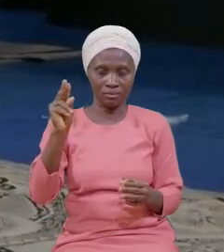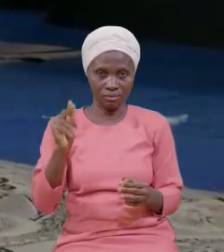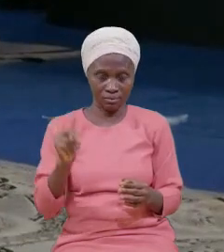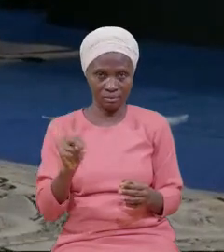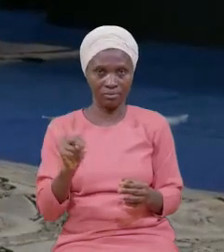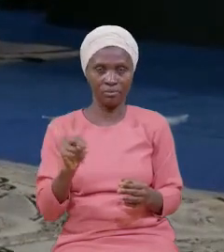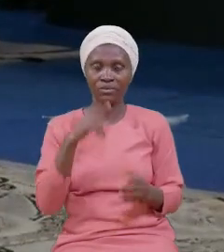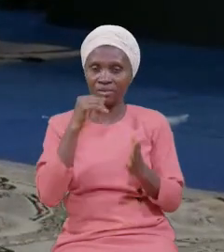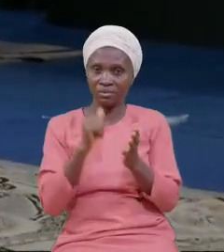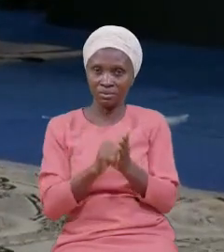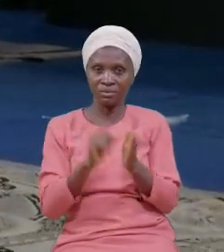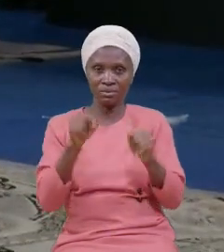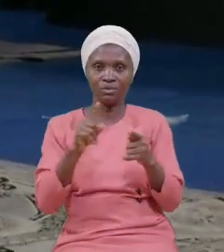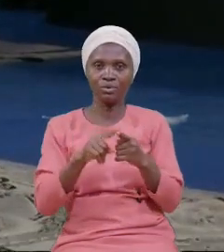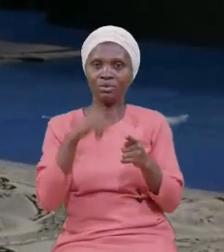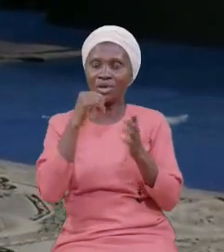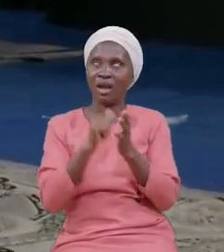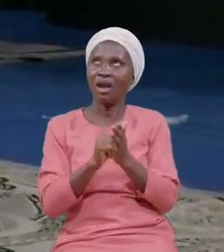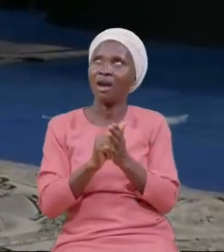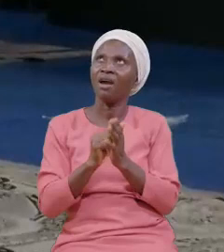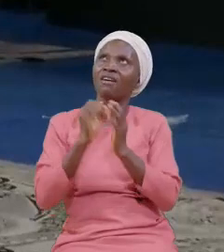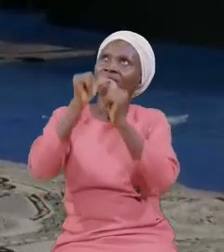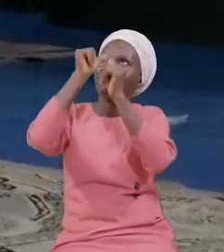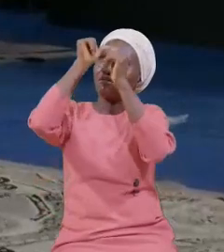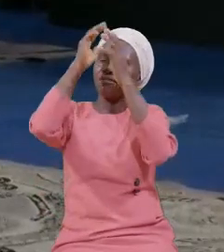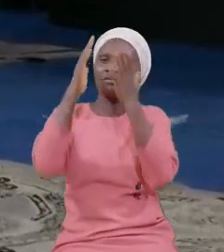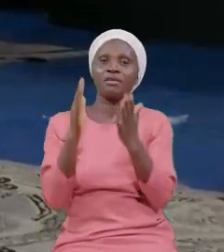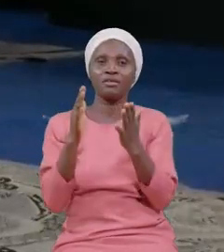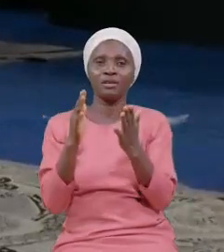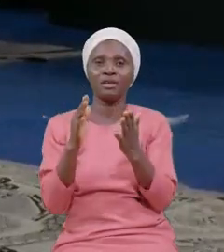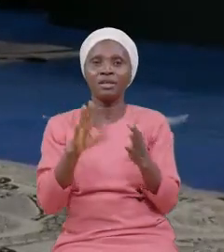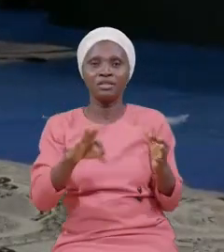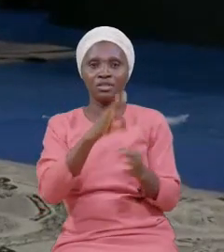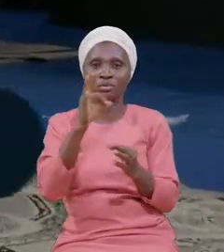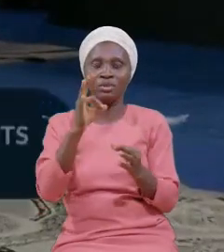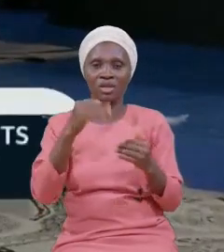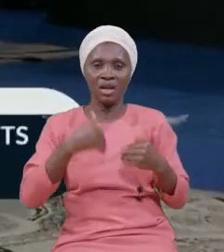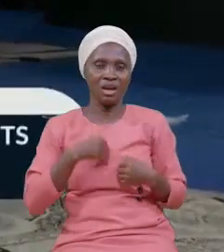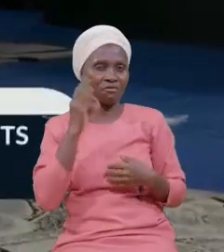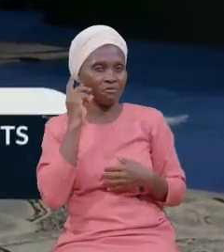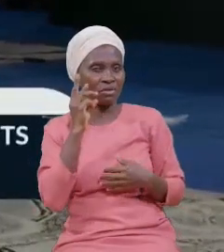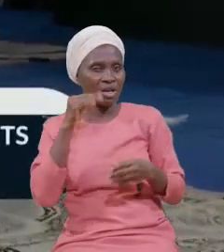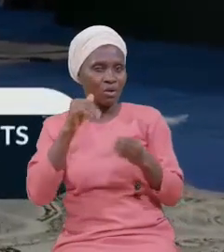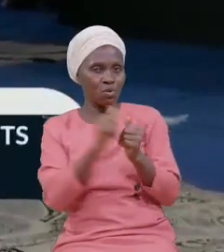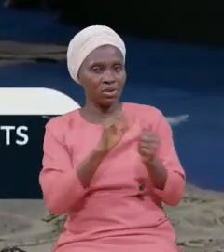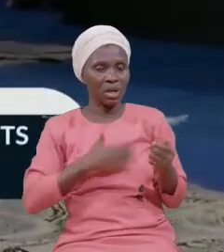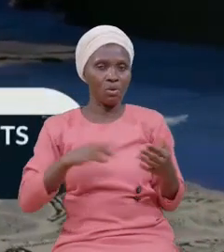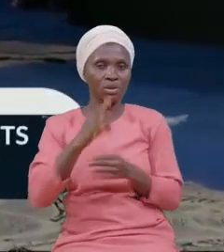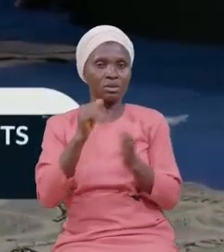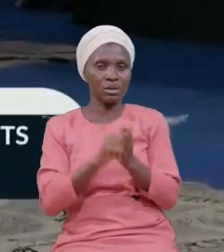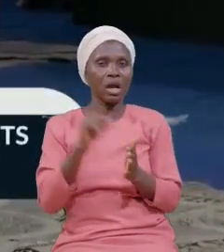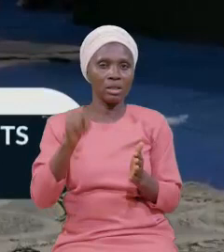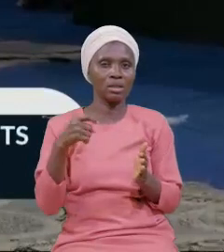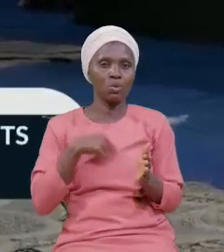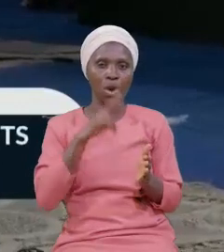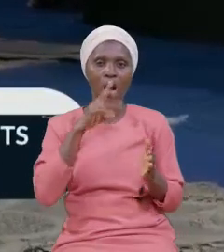beareth witness with our spirit that we are the children of God. Look at verse 17.